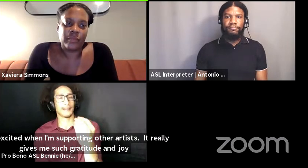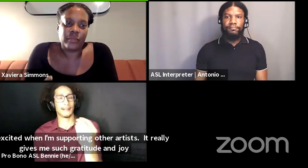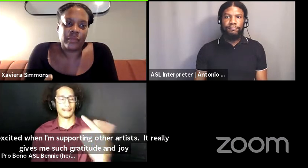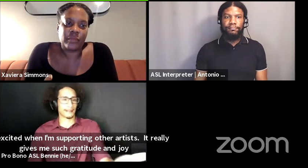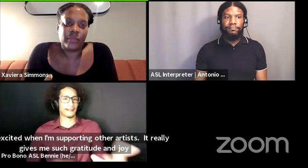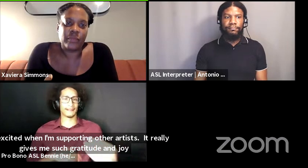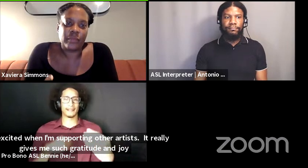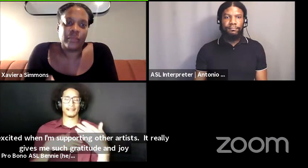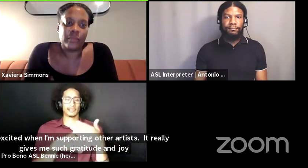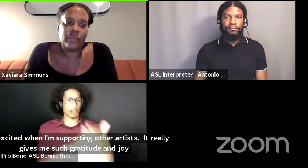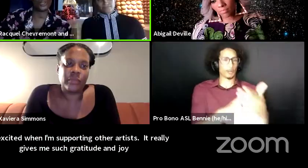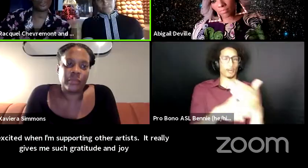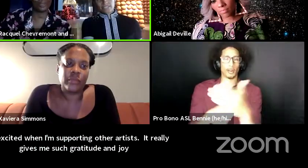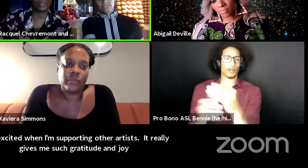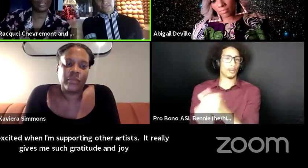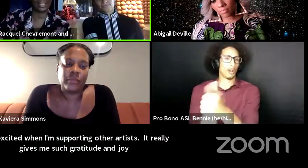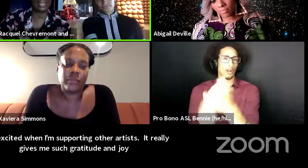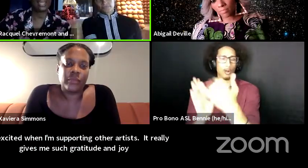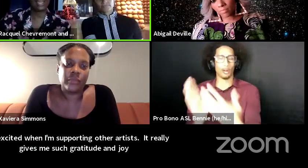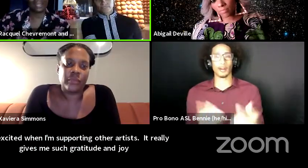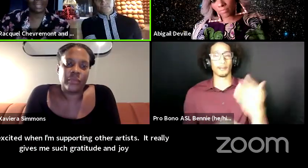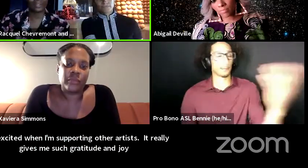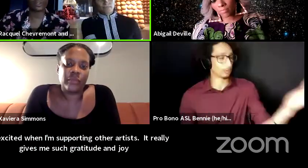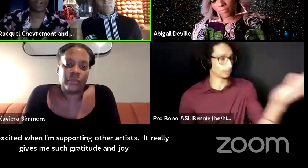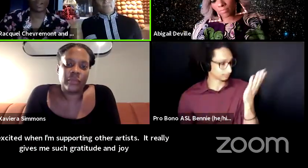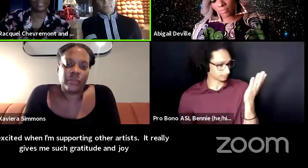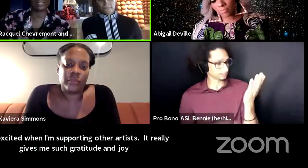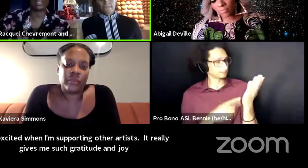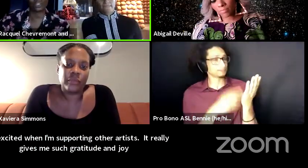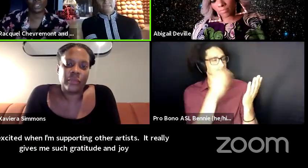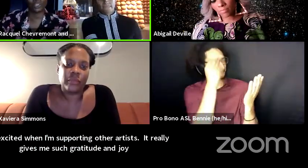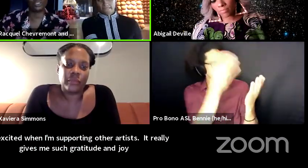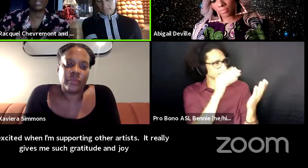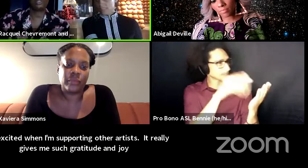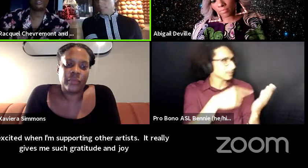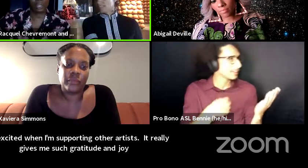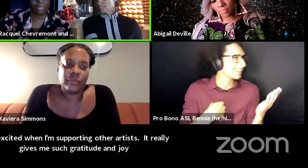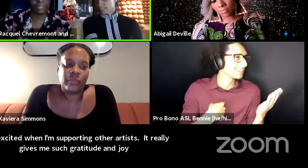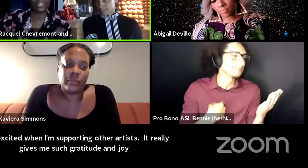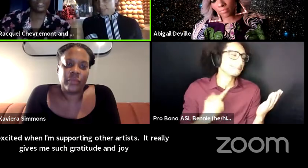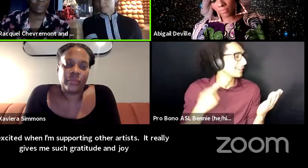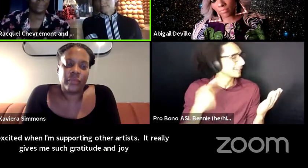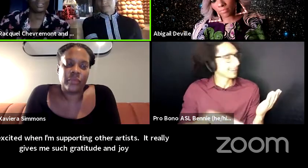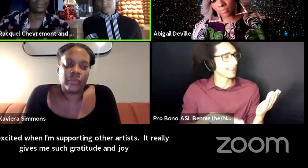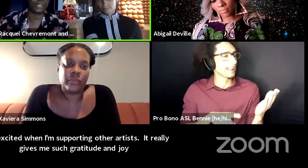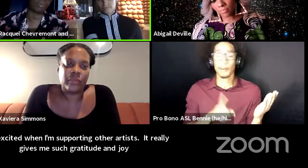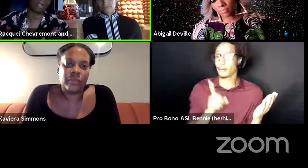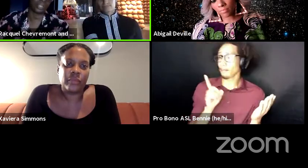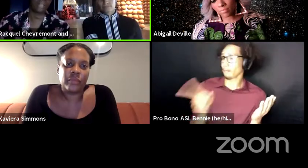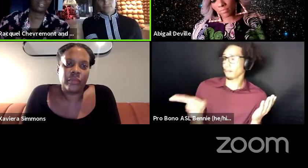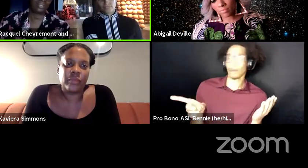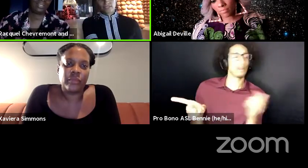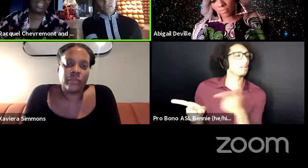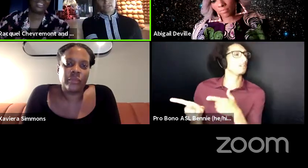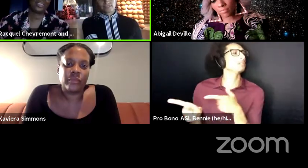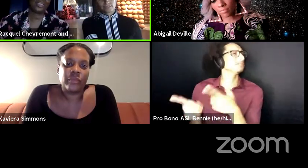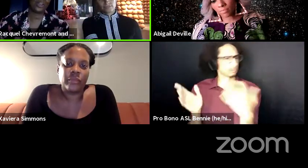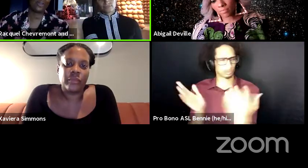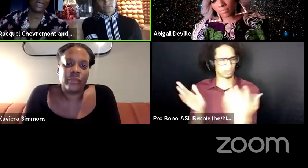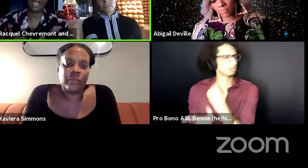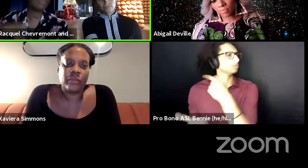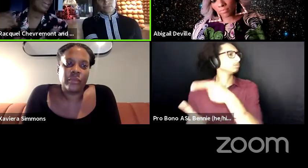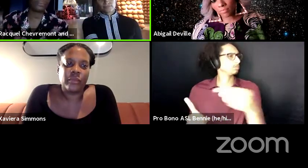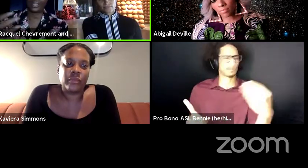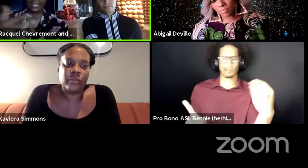can't do this, but this is an artist you should be looking at. And here's an artist that is deserving of this project. You